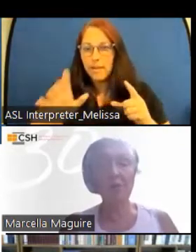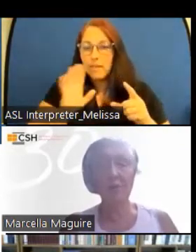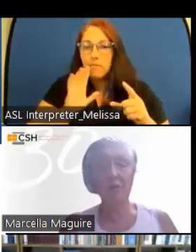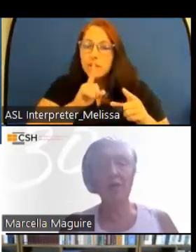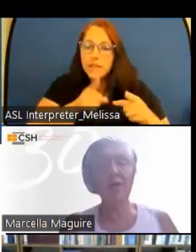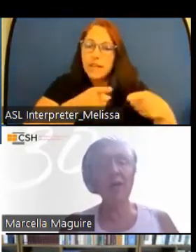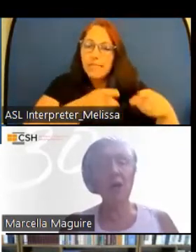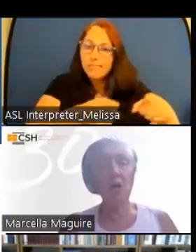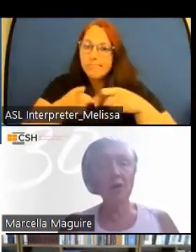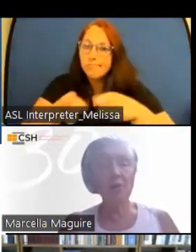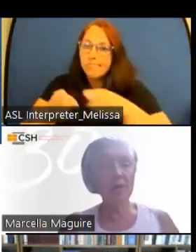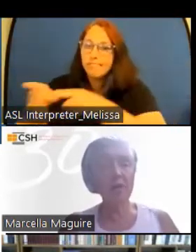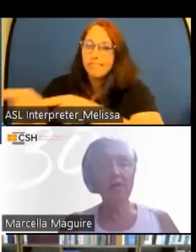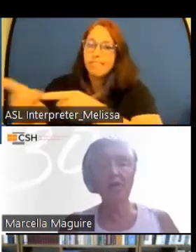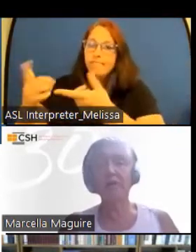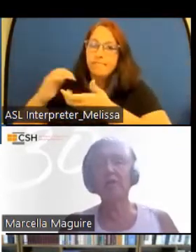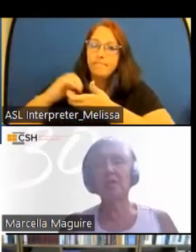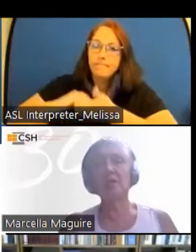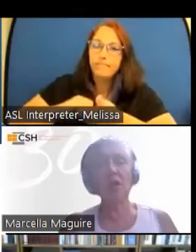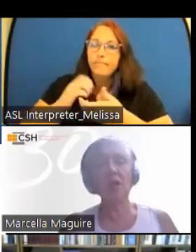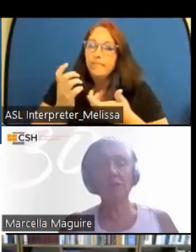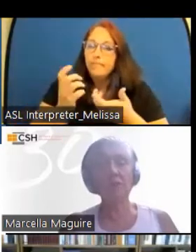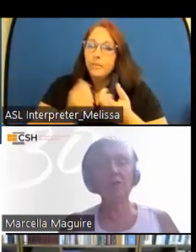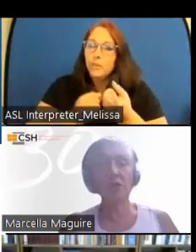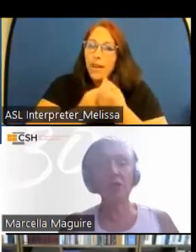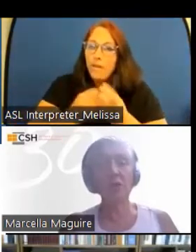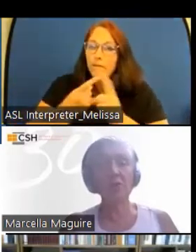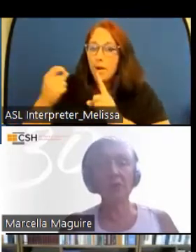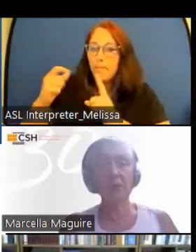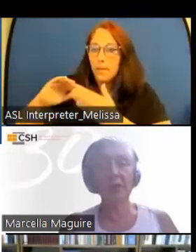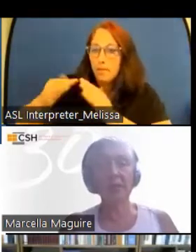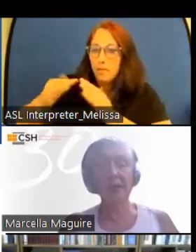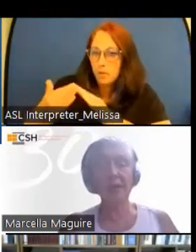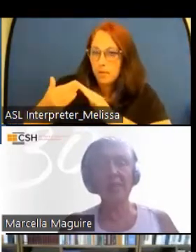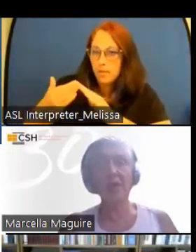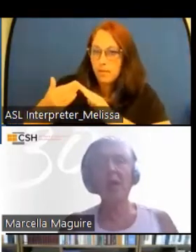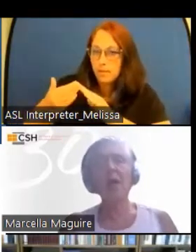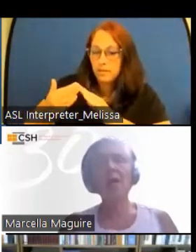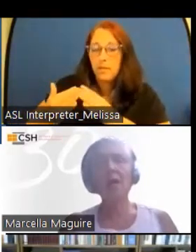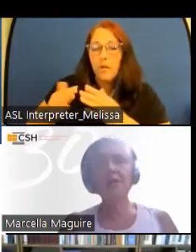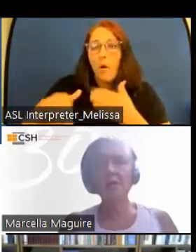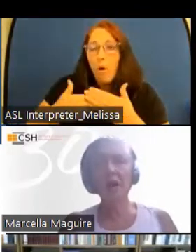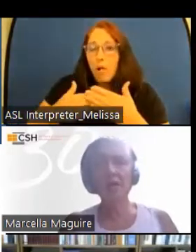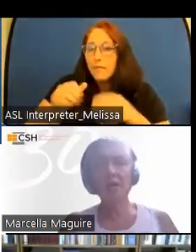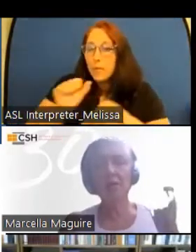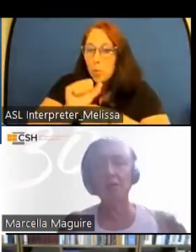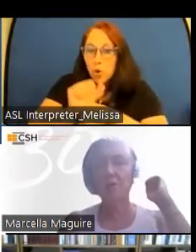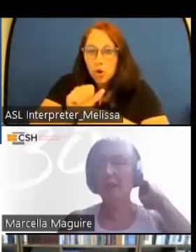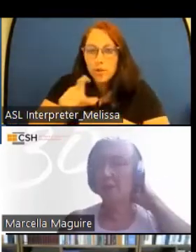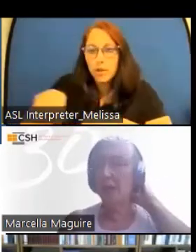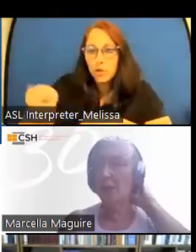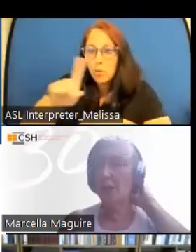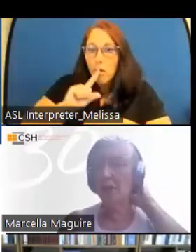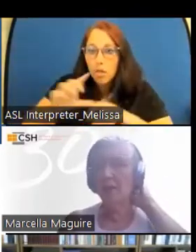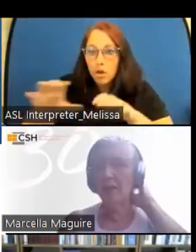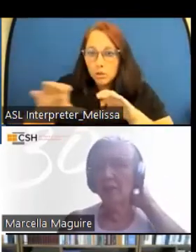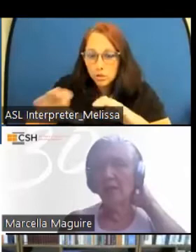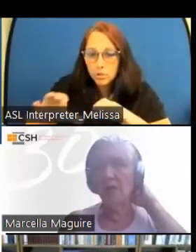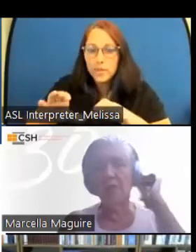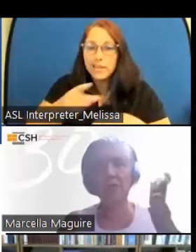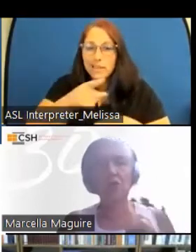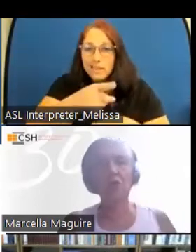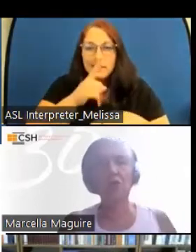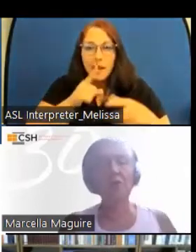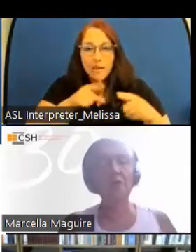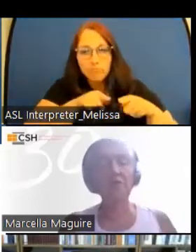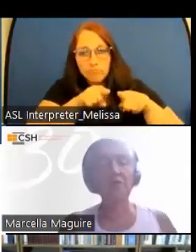all of the work that home and community-based services, all of the work that you all are doing out there. I also want to highlight the term case management. Case management